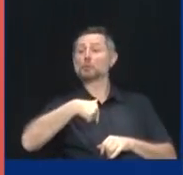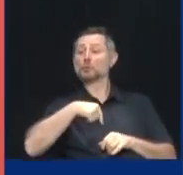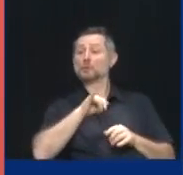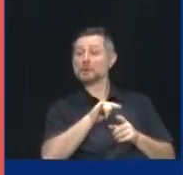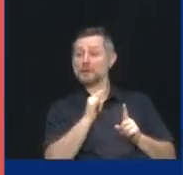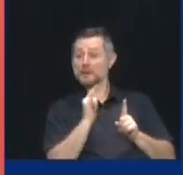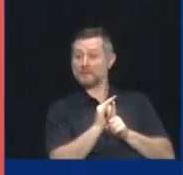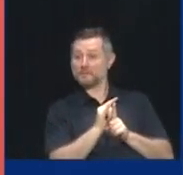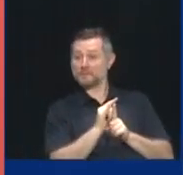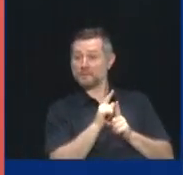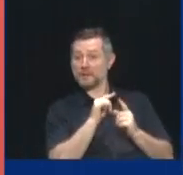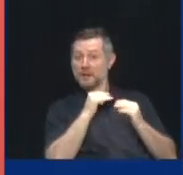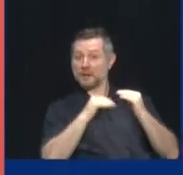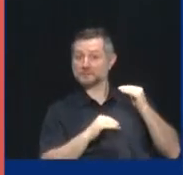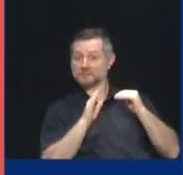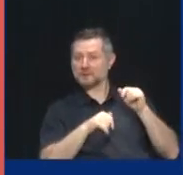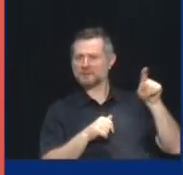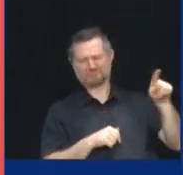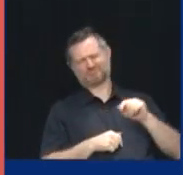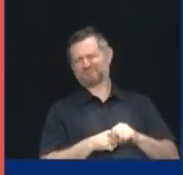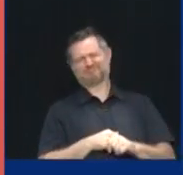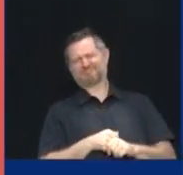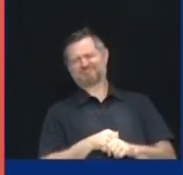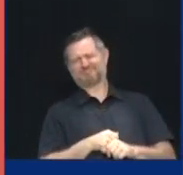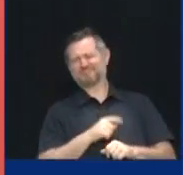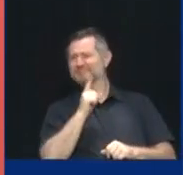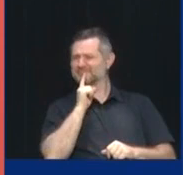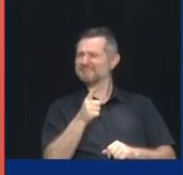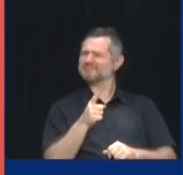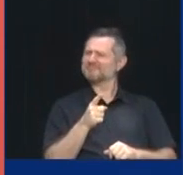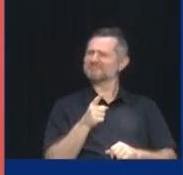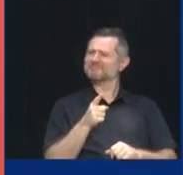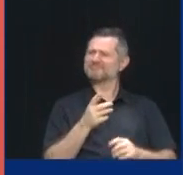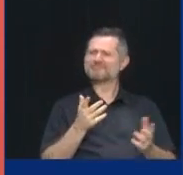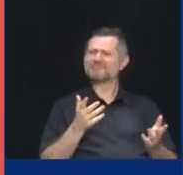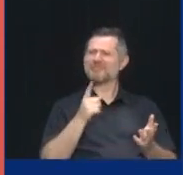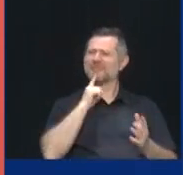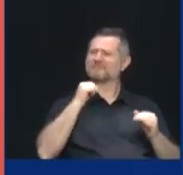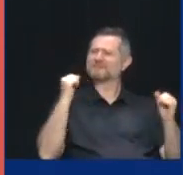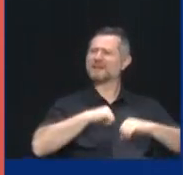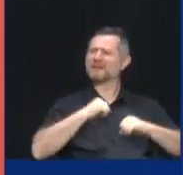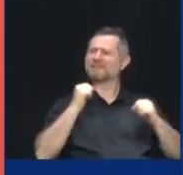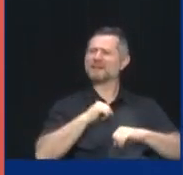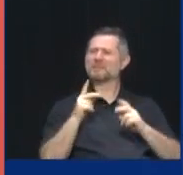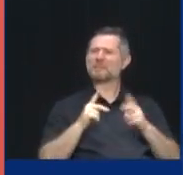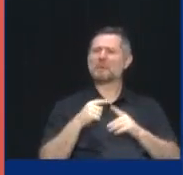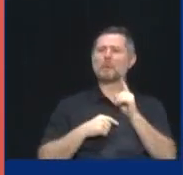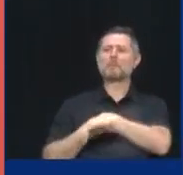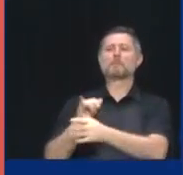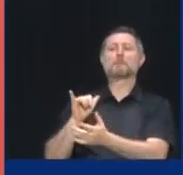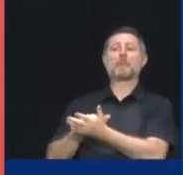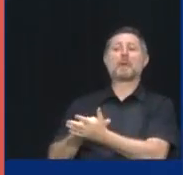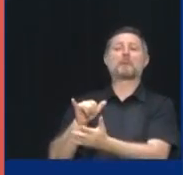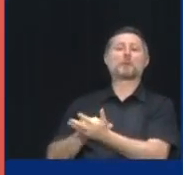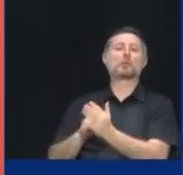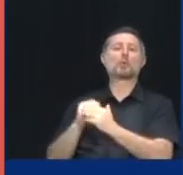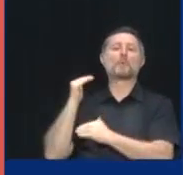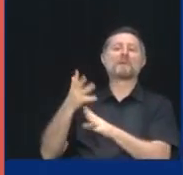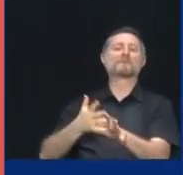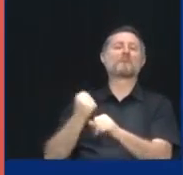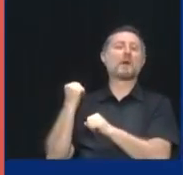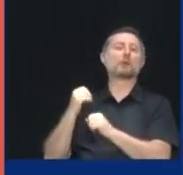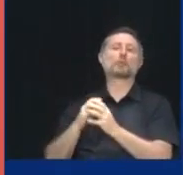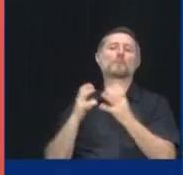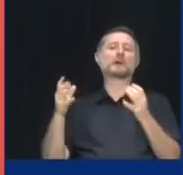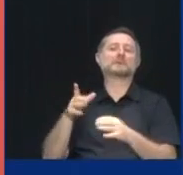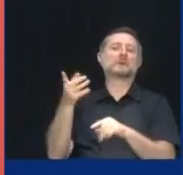real. And we fought. And people said the fight was impossible. It was too much, too fast. It was